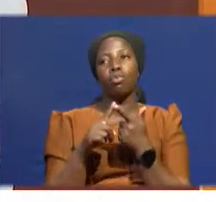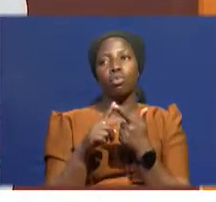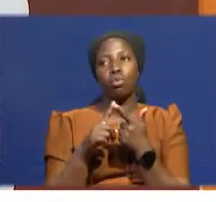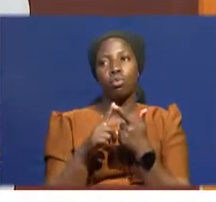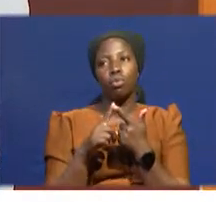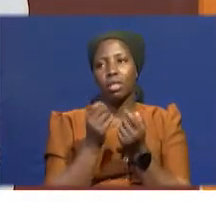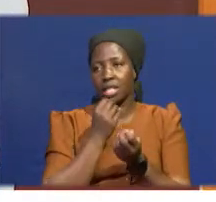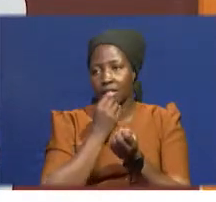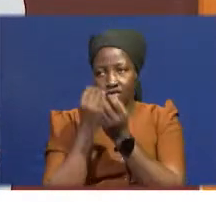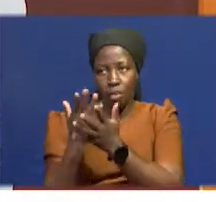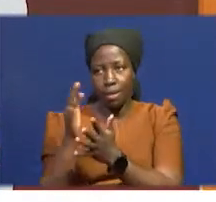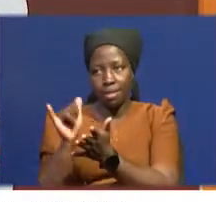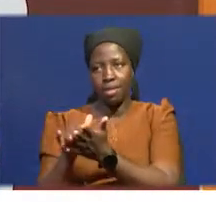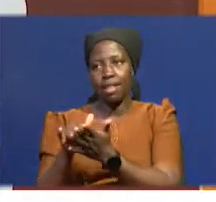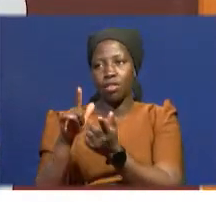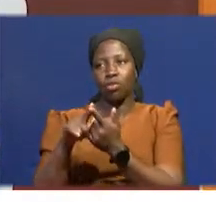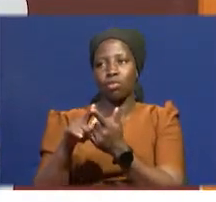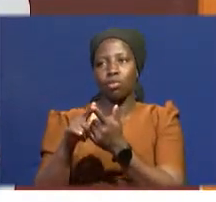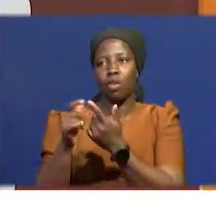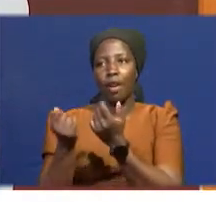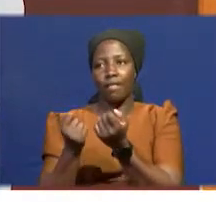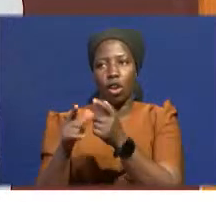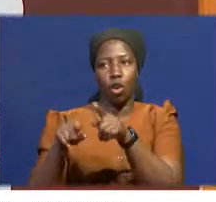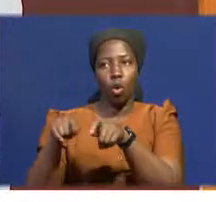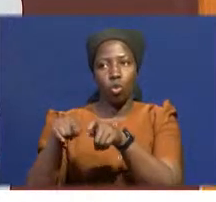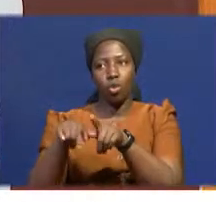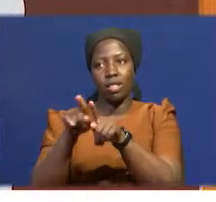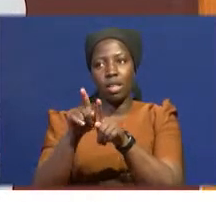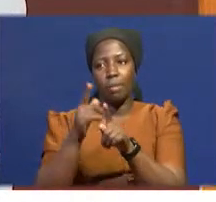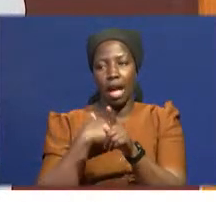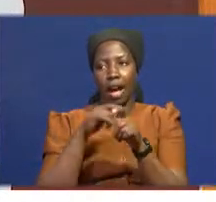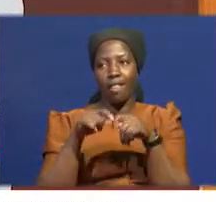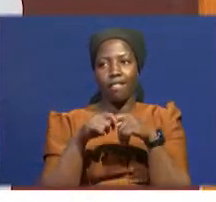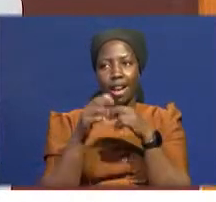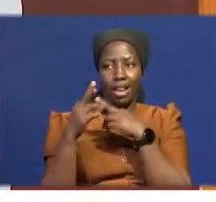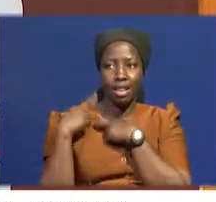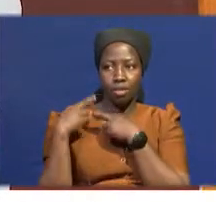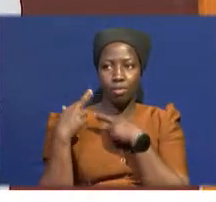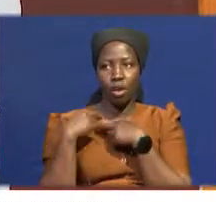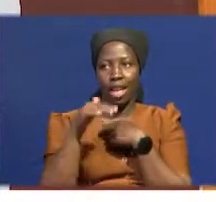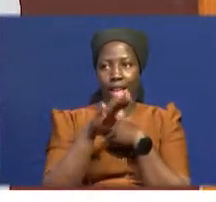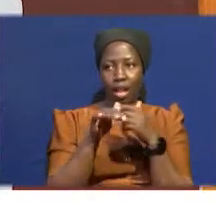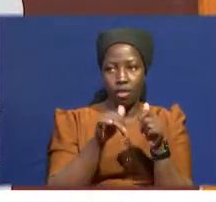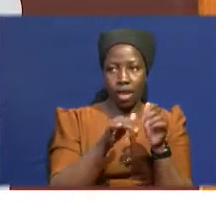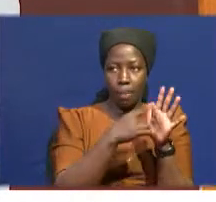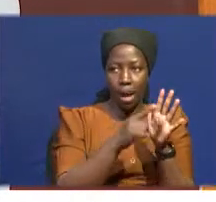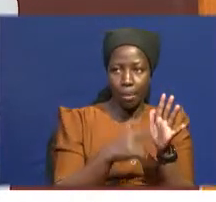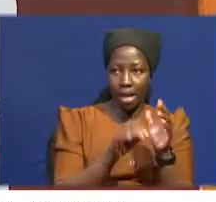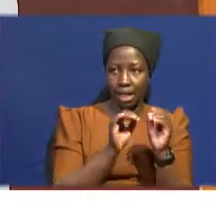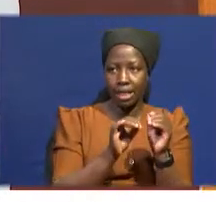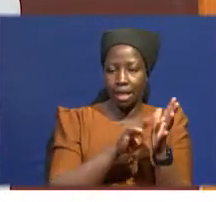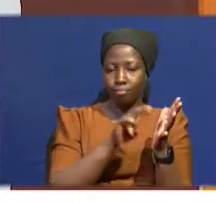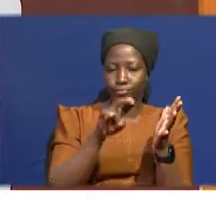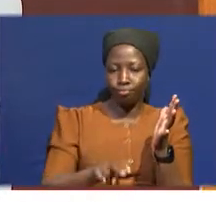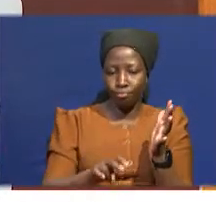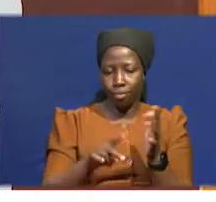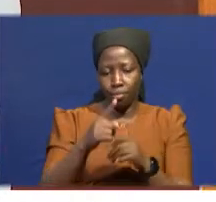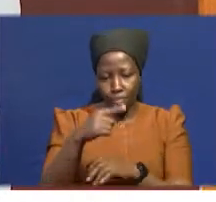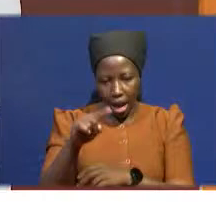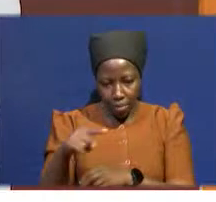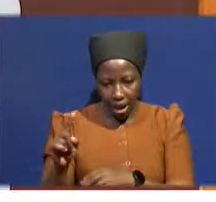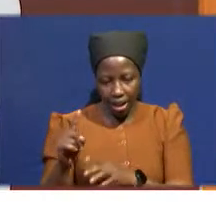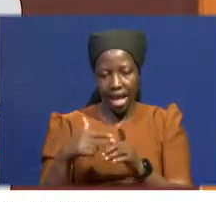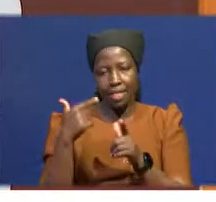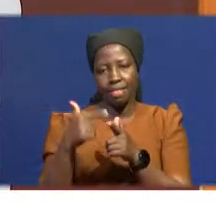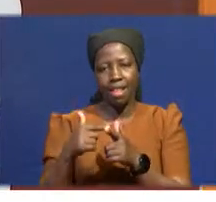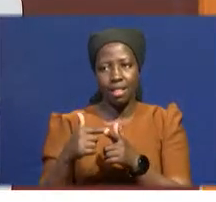rally control. But I also have a duty, for example, escape routes that are not marked ETC, just get out of the car, mark it, and then